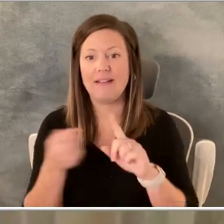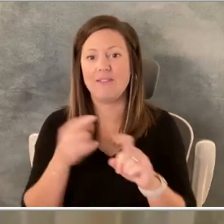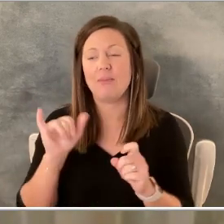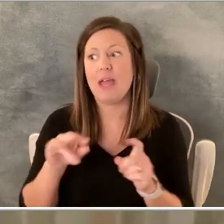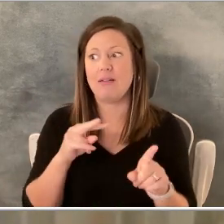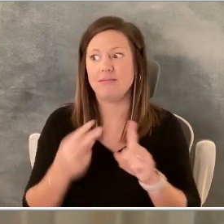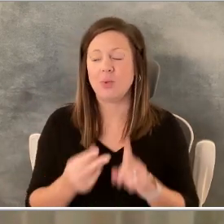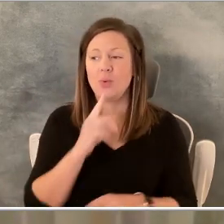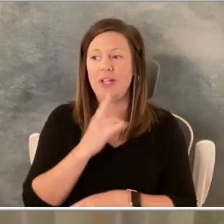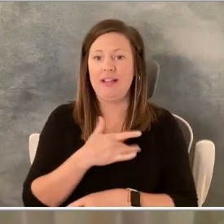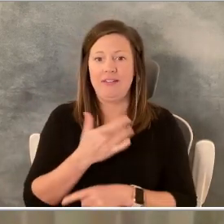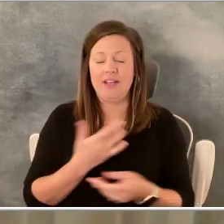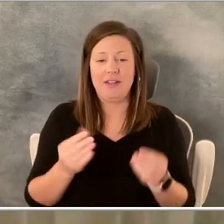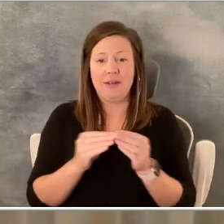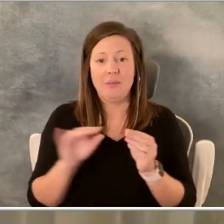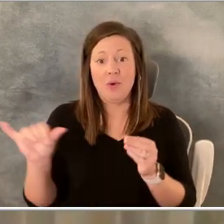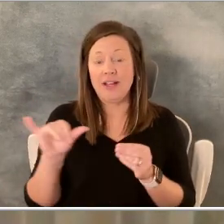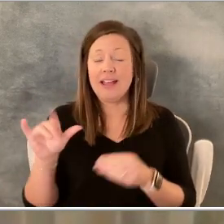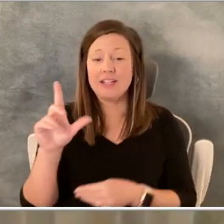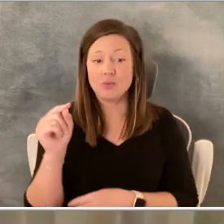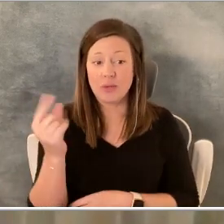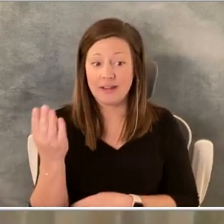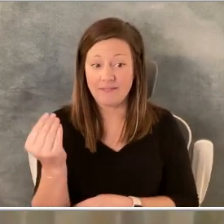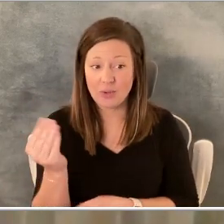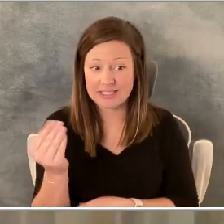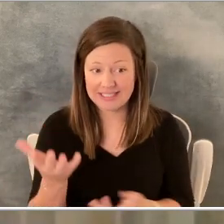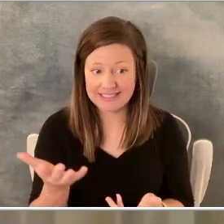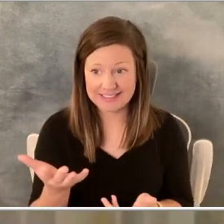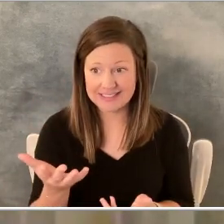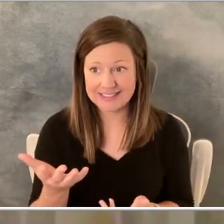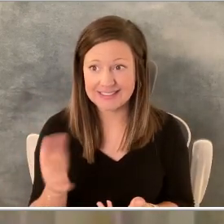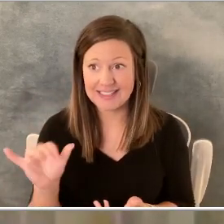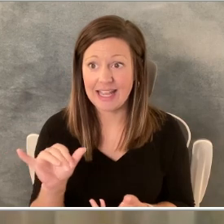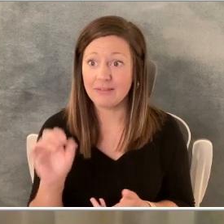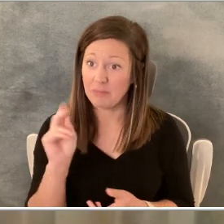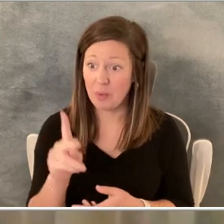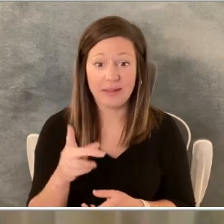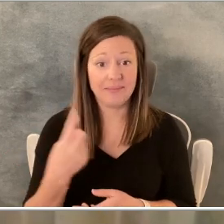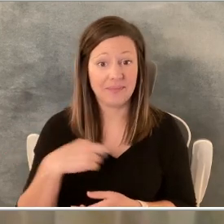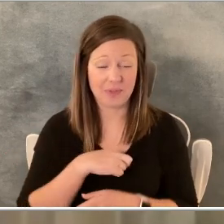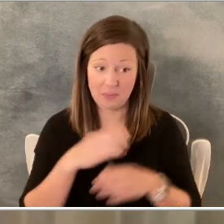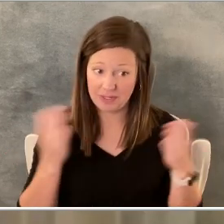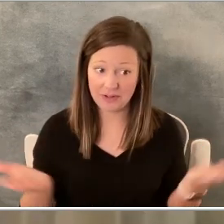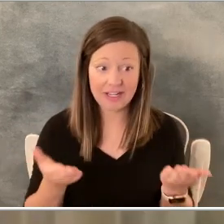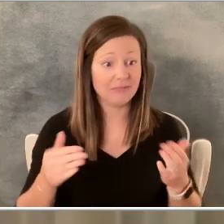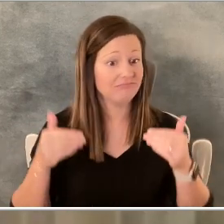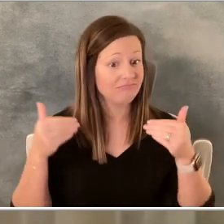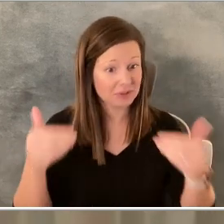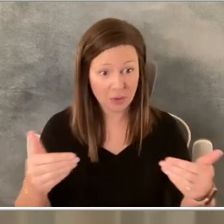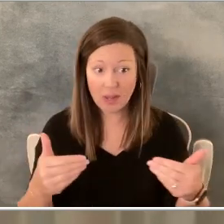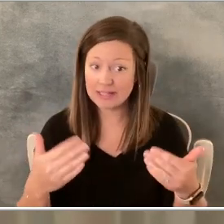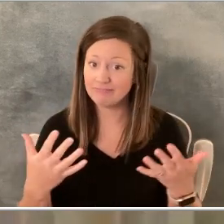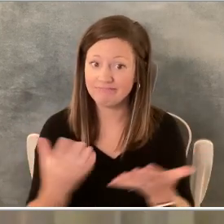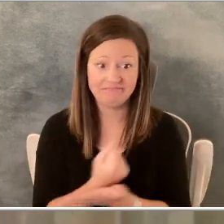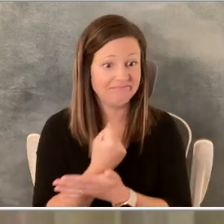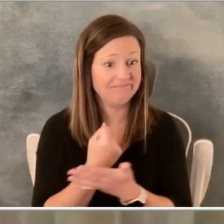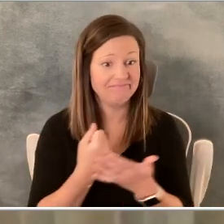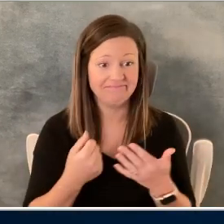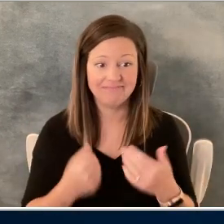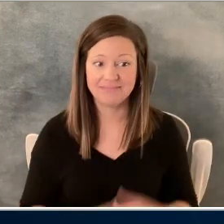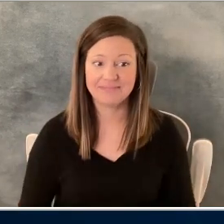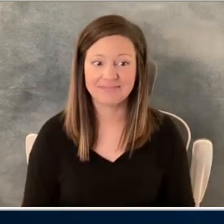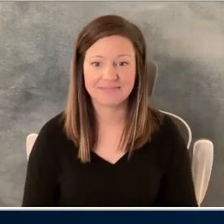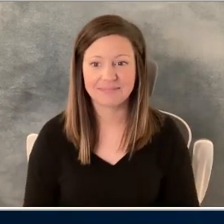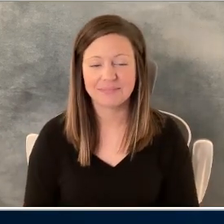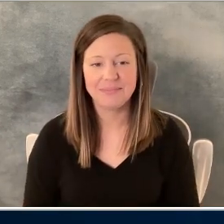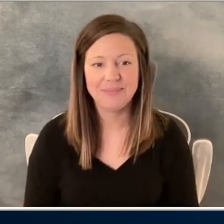really feels more like 2014 where, okay, we're in and let's go ahead and make this run and make it happen. Well,